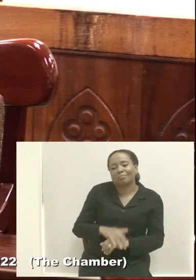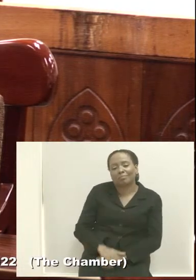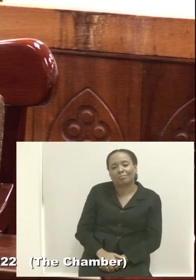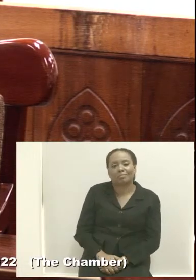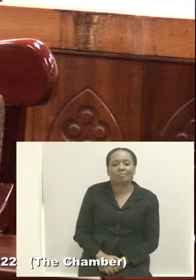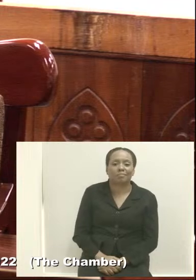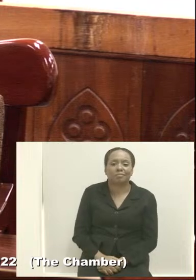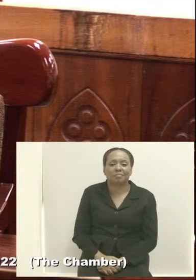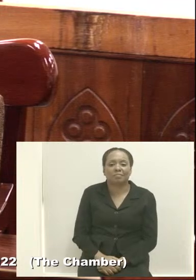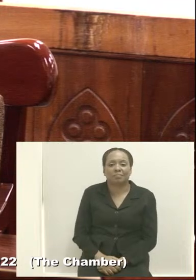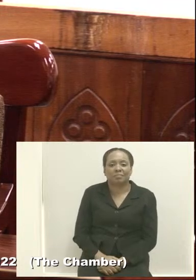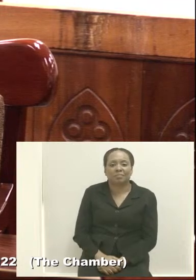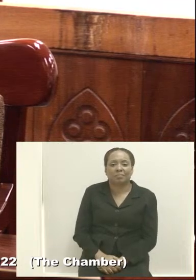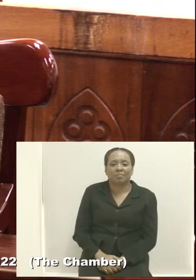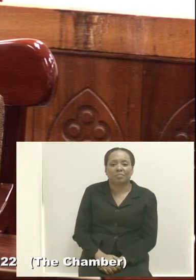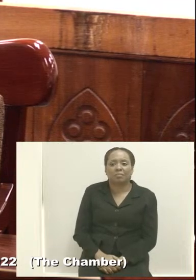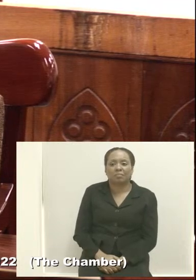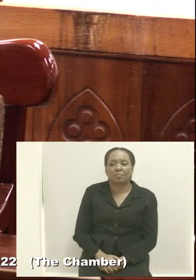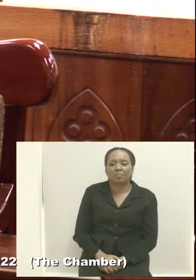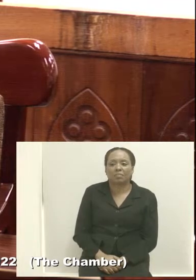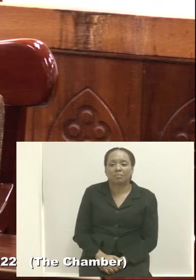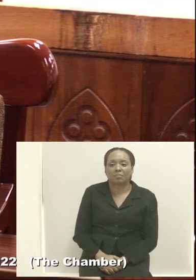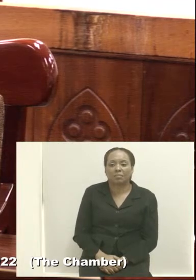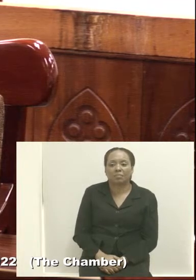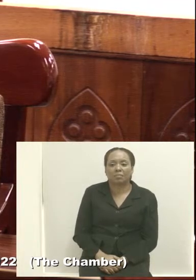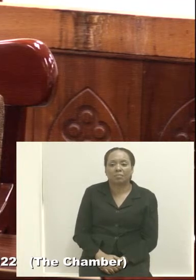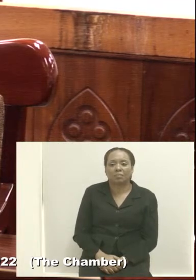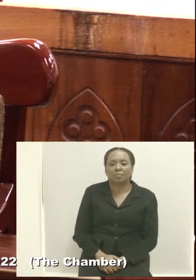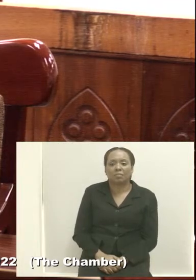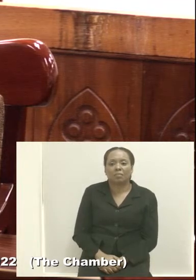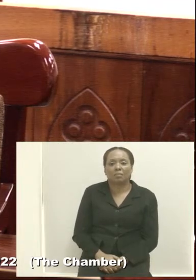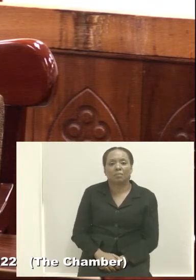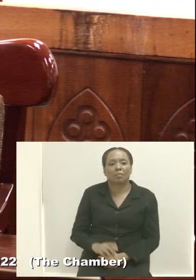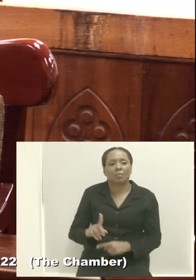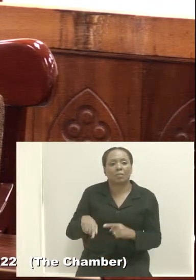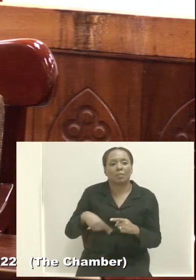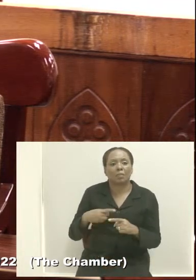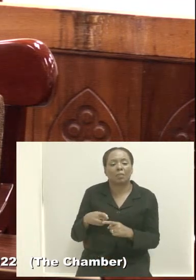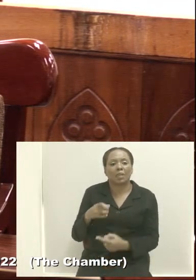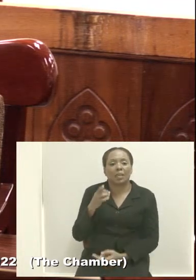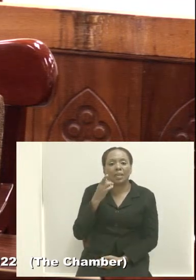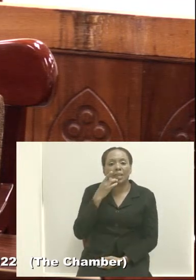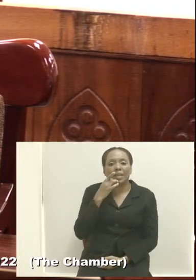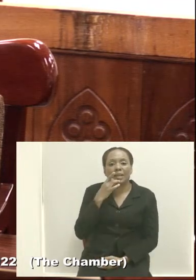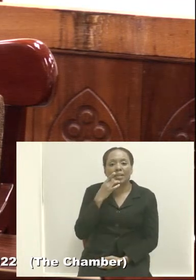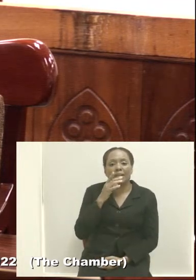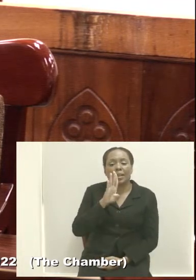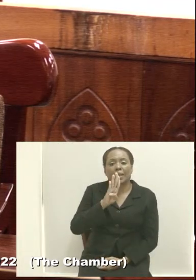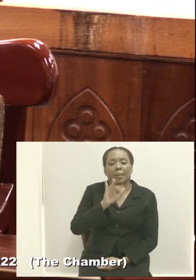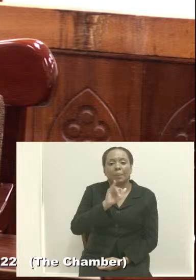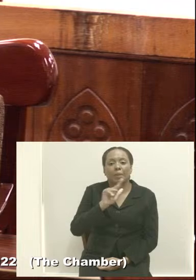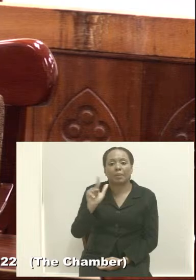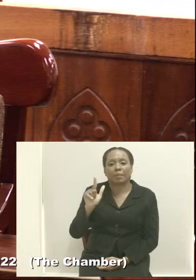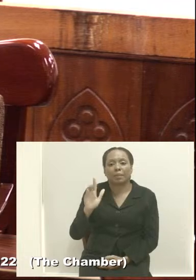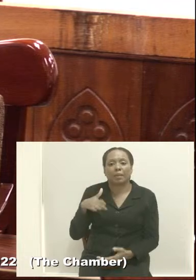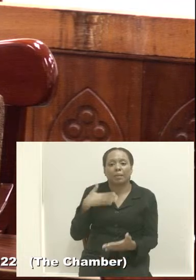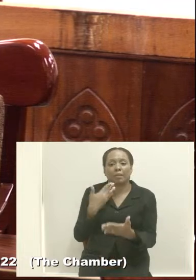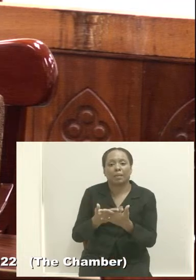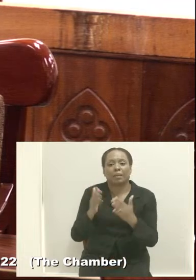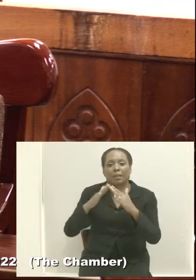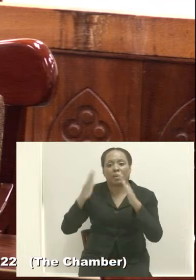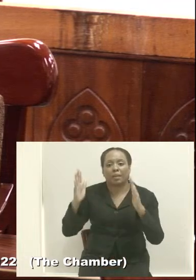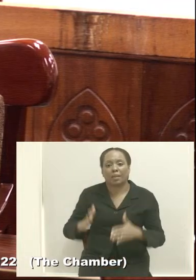electricity bill comes, people get very nervous. In fact, some people keep it there for 2 days before they open it. They're afraid to